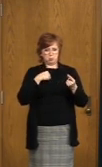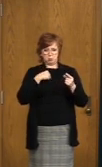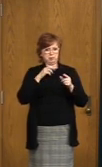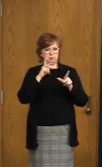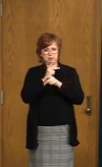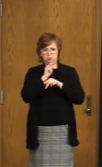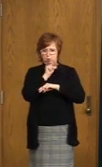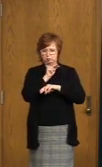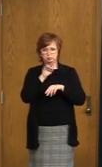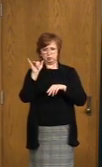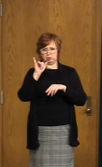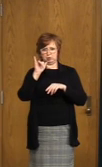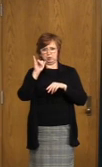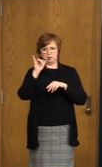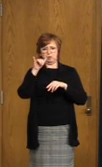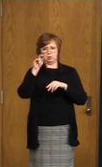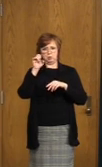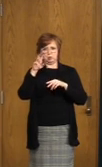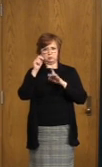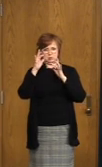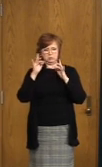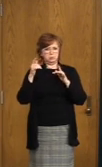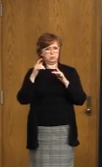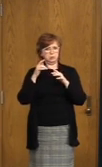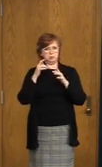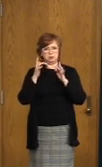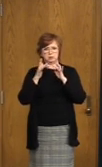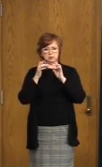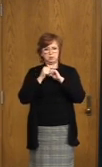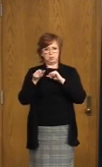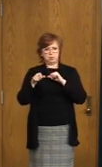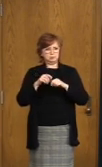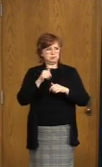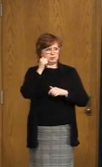situation, work with the teams and staff on a daily basis.